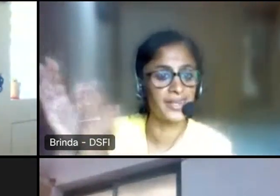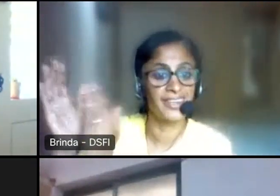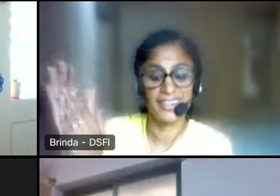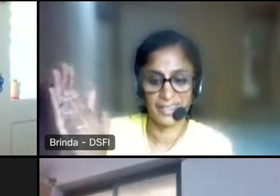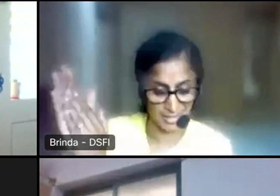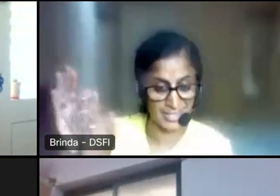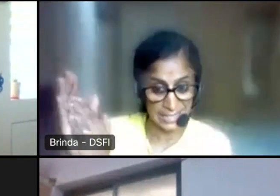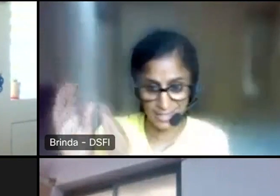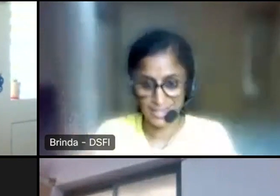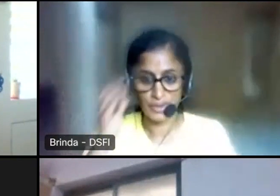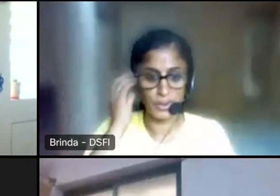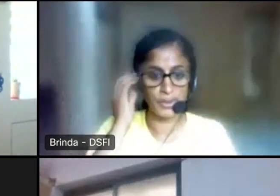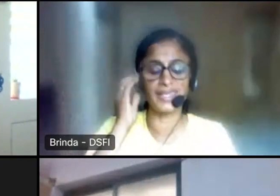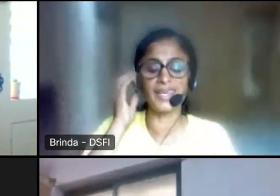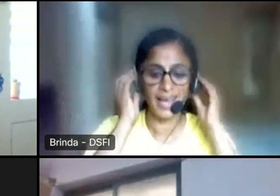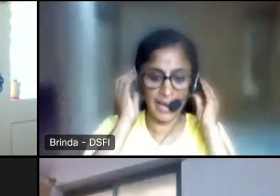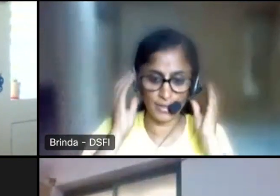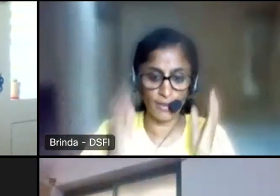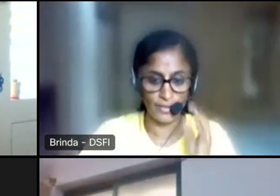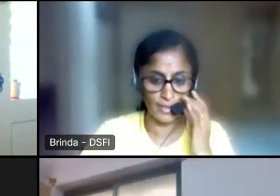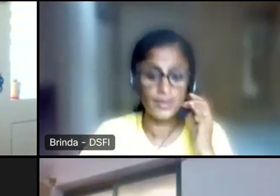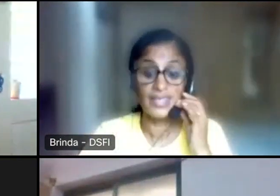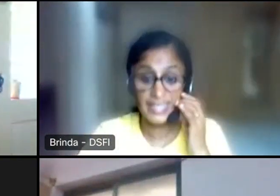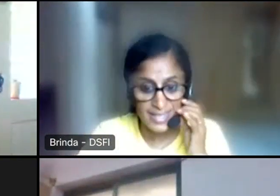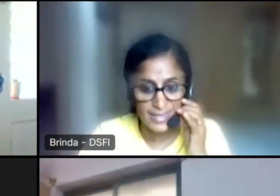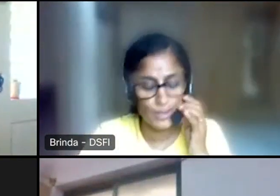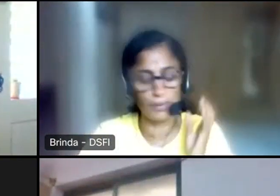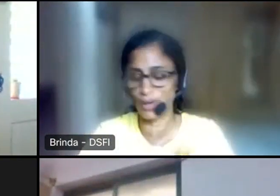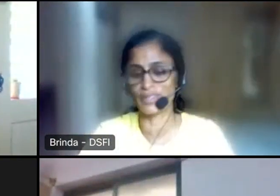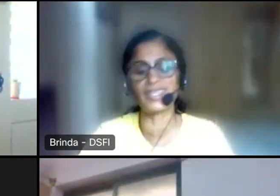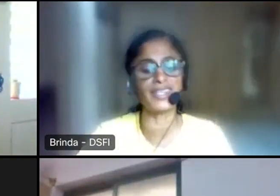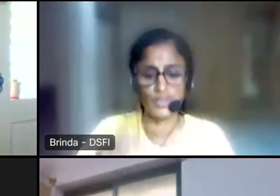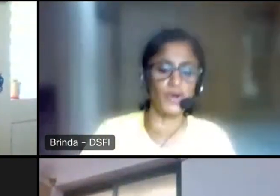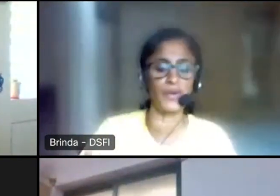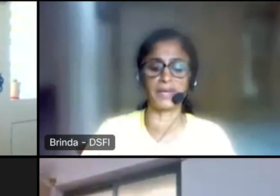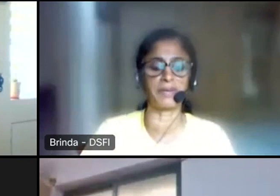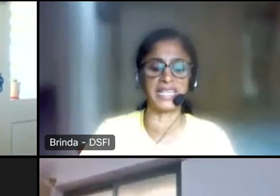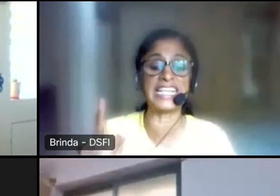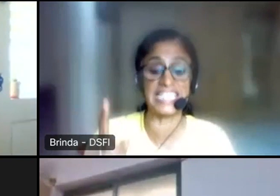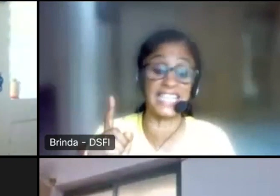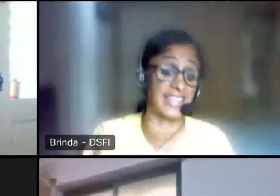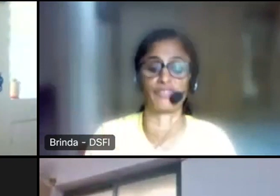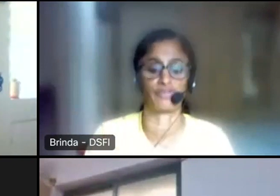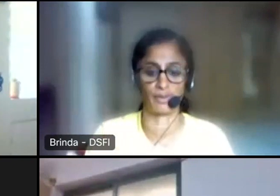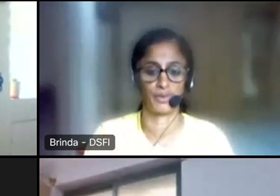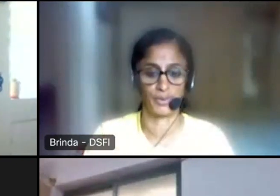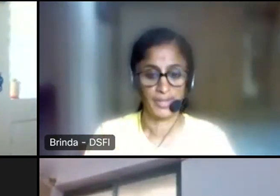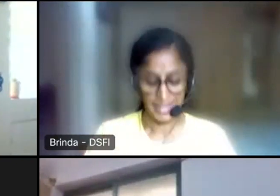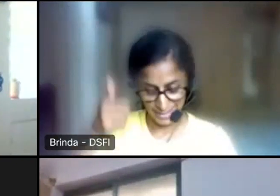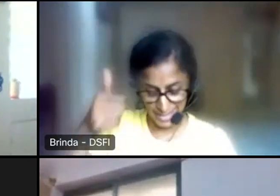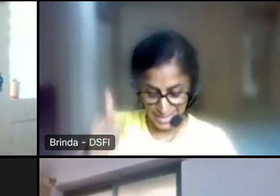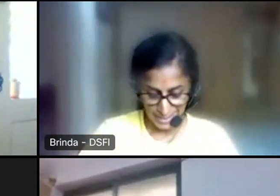own seats. So, Unnati, hats off to you. Yes, you belong. There is no way anybody can take that from